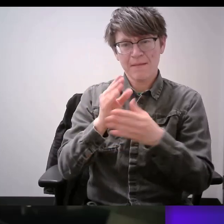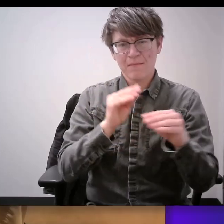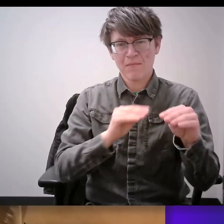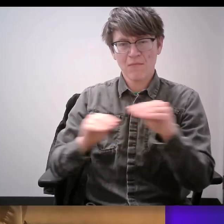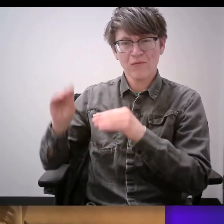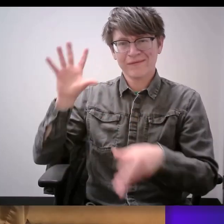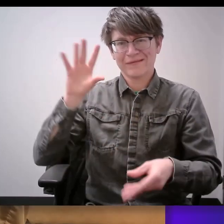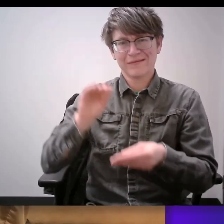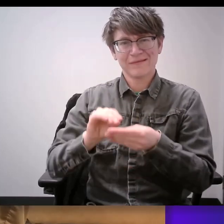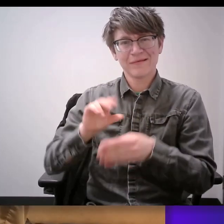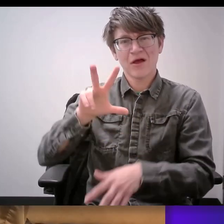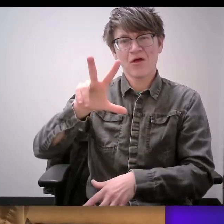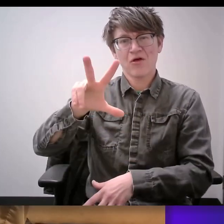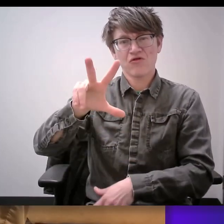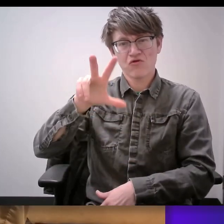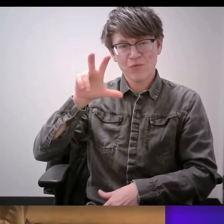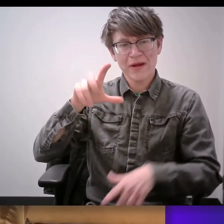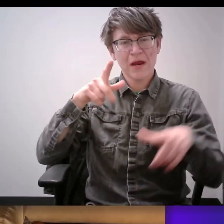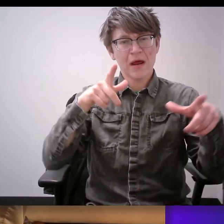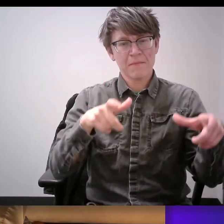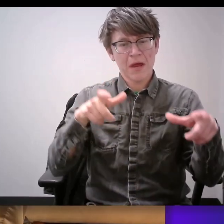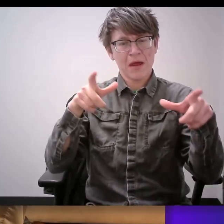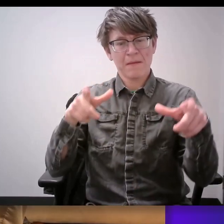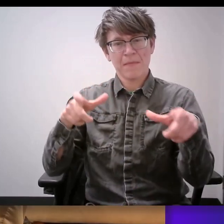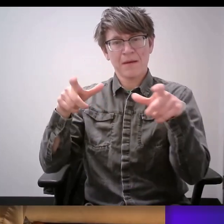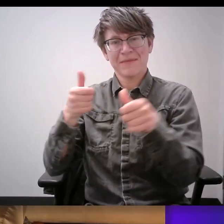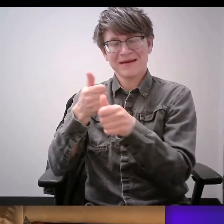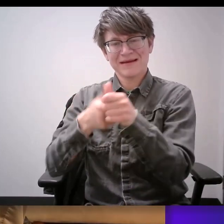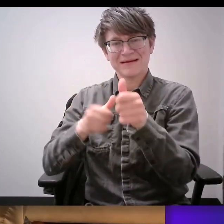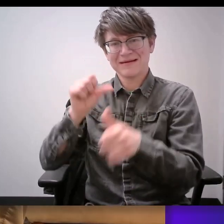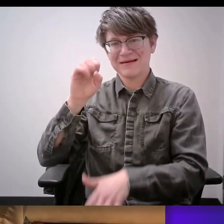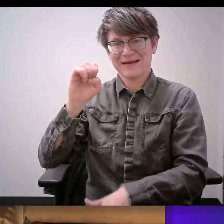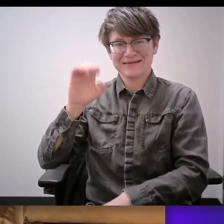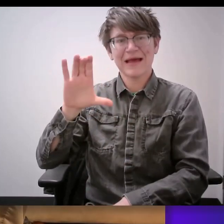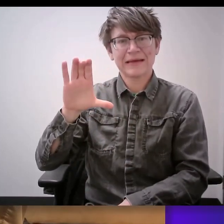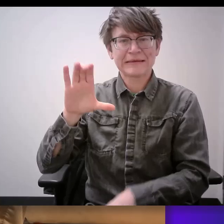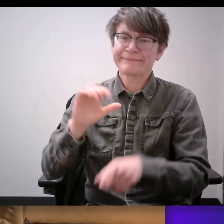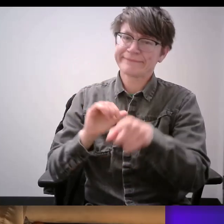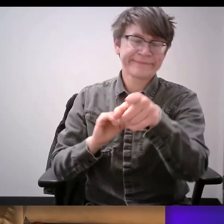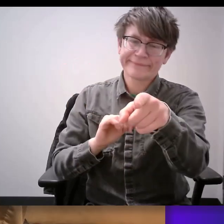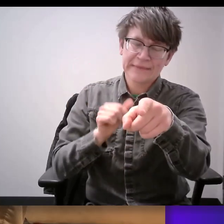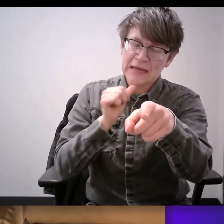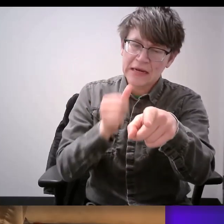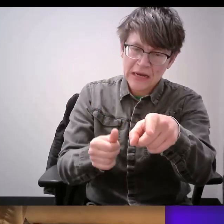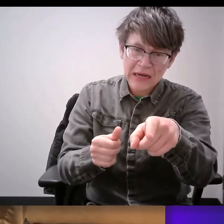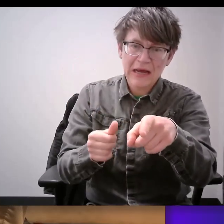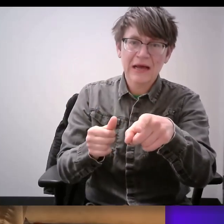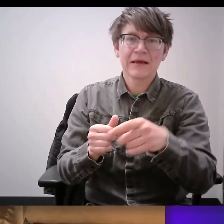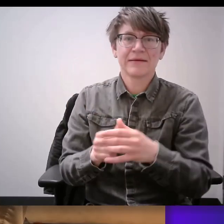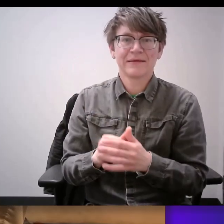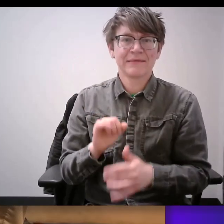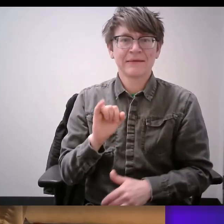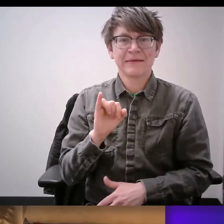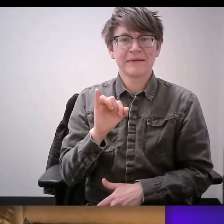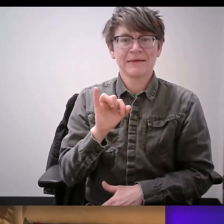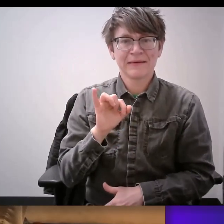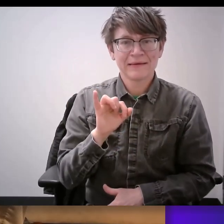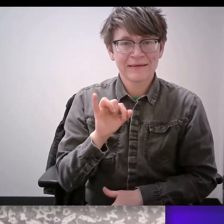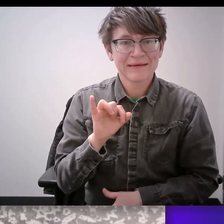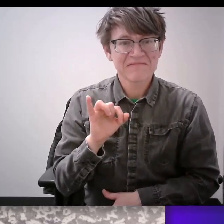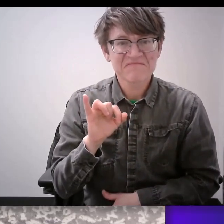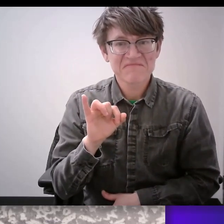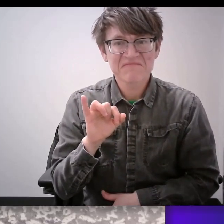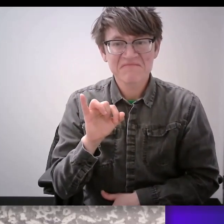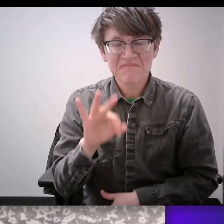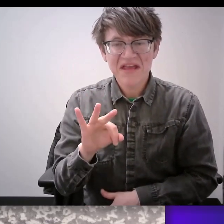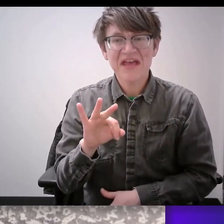doing stop motion, you're not going to be using that many frames per second because you're going to have this jittery kind of stop motion